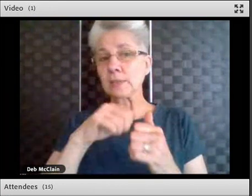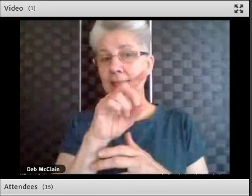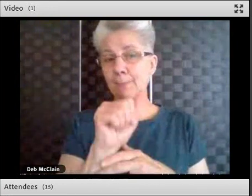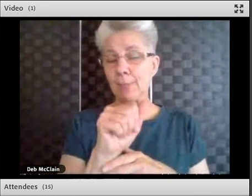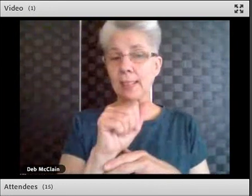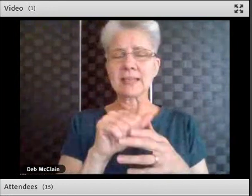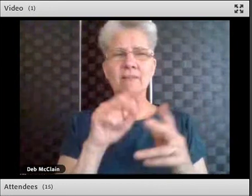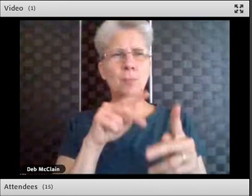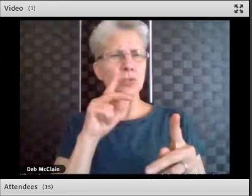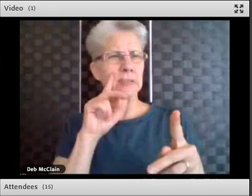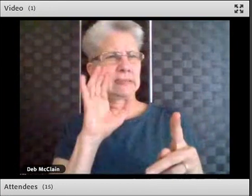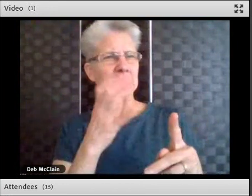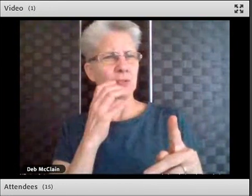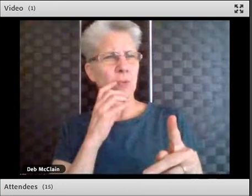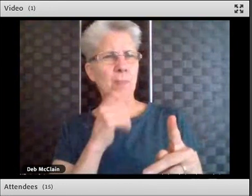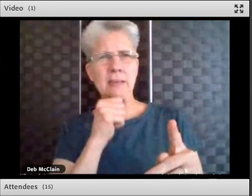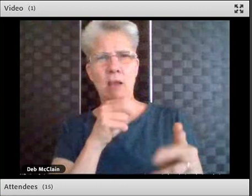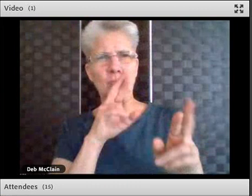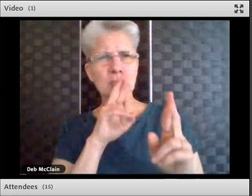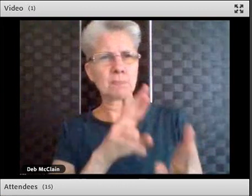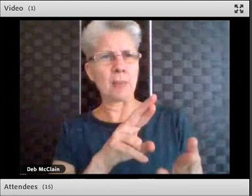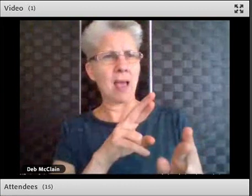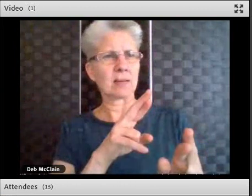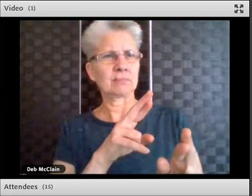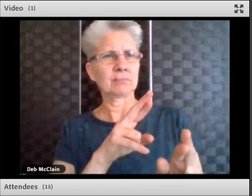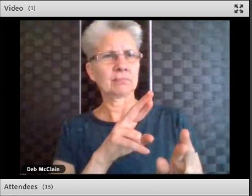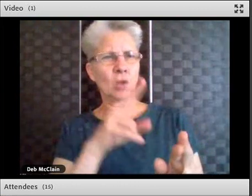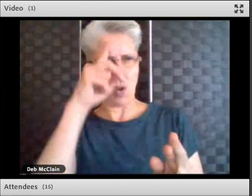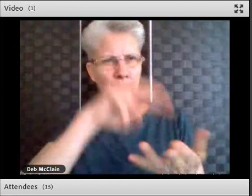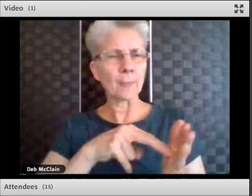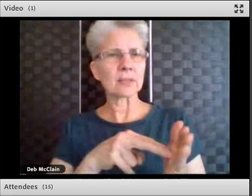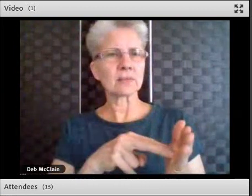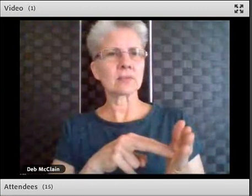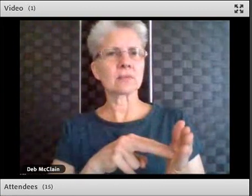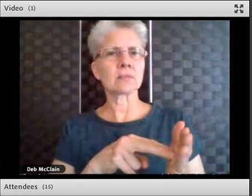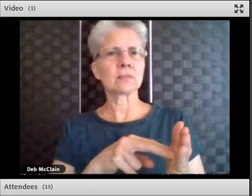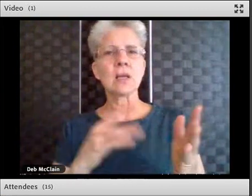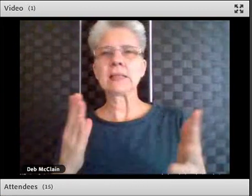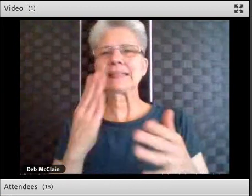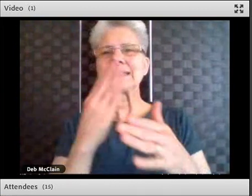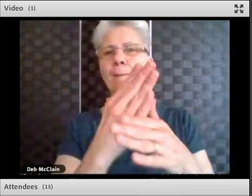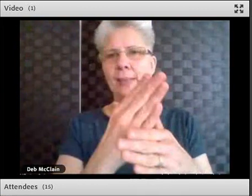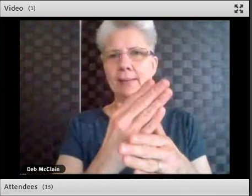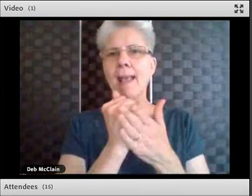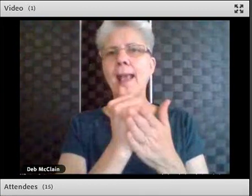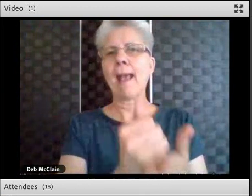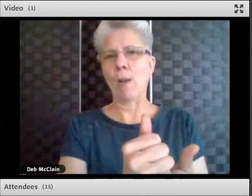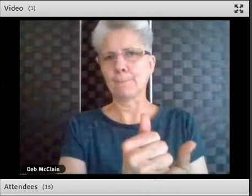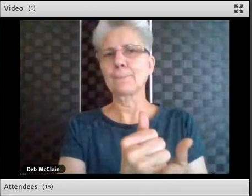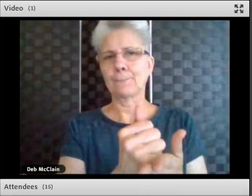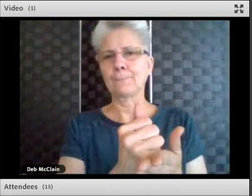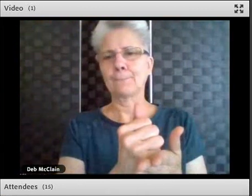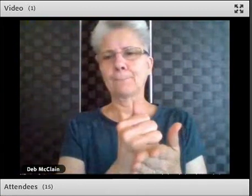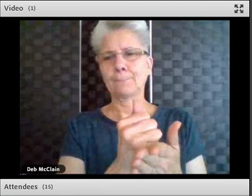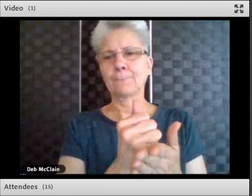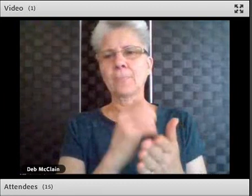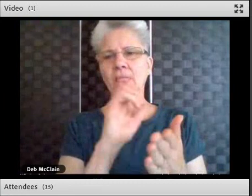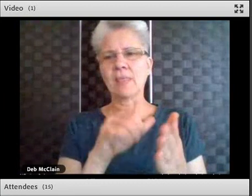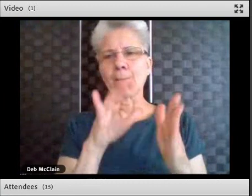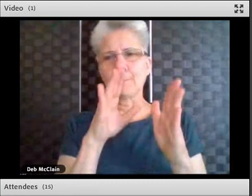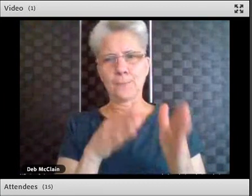someone is being deliberately disrespectful, please consider stepping in and helping